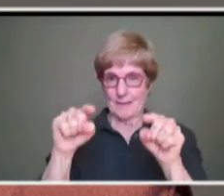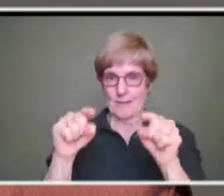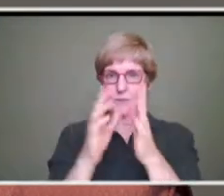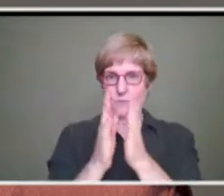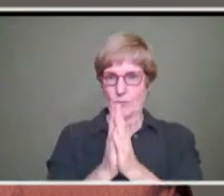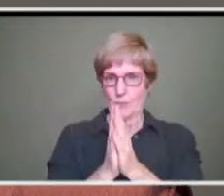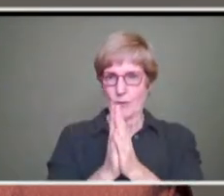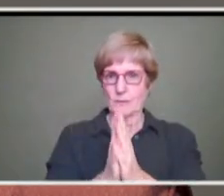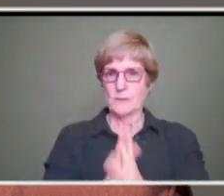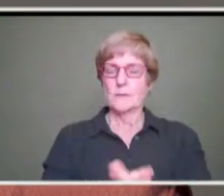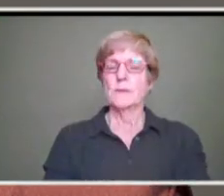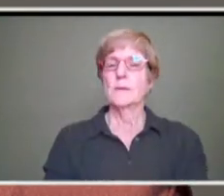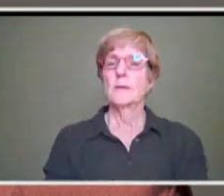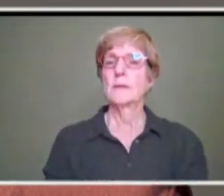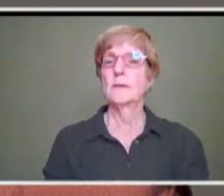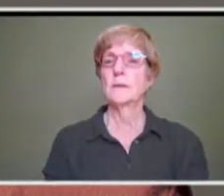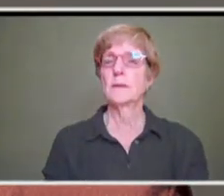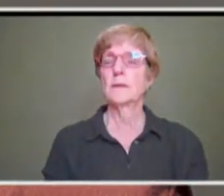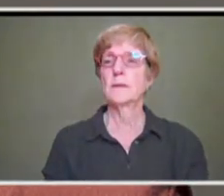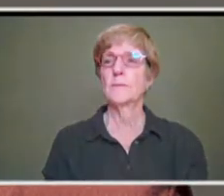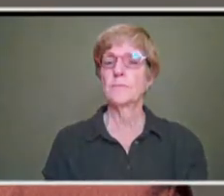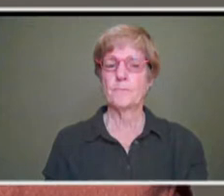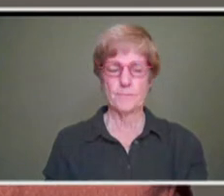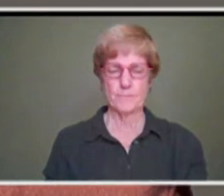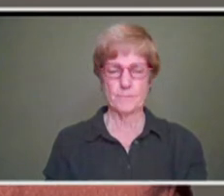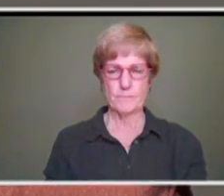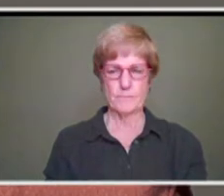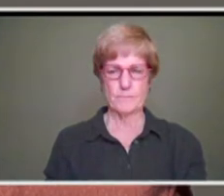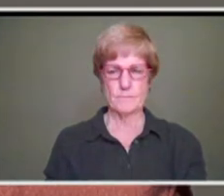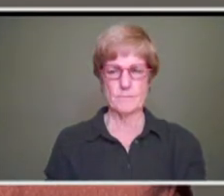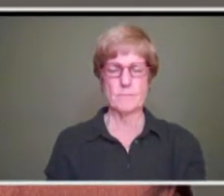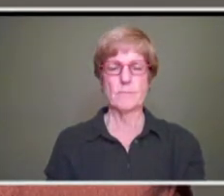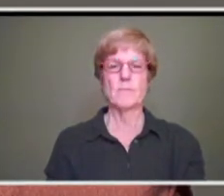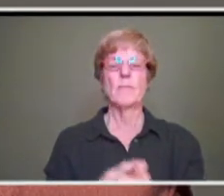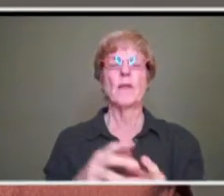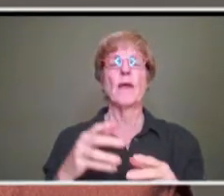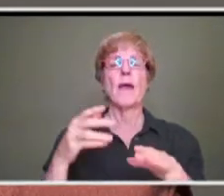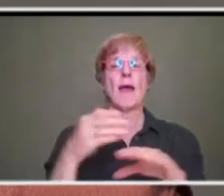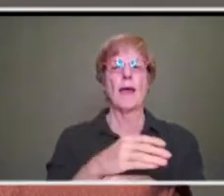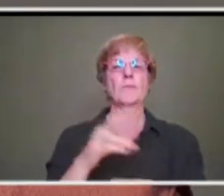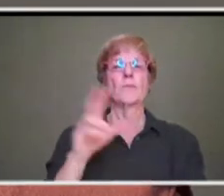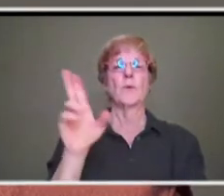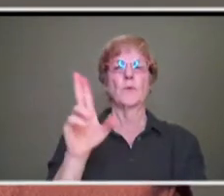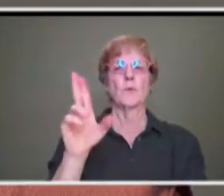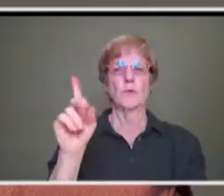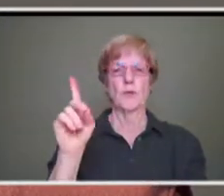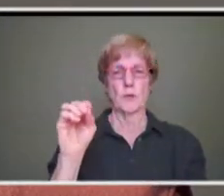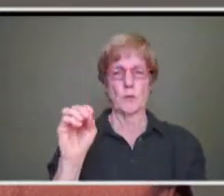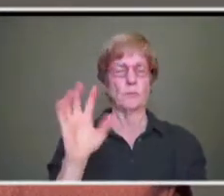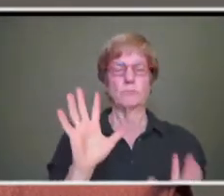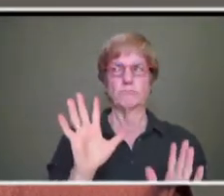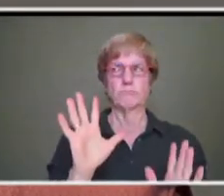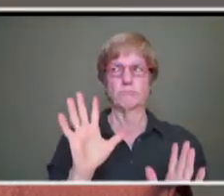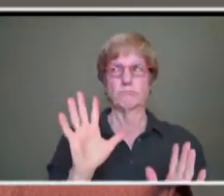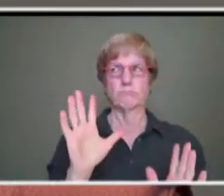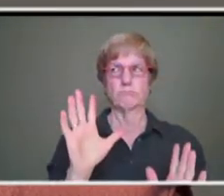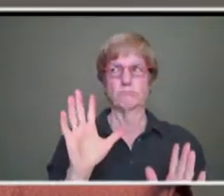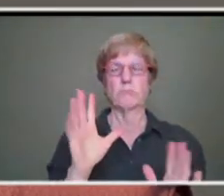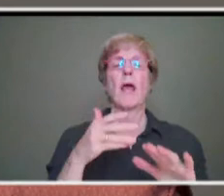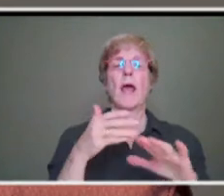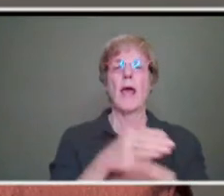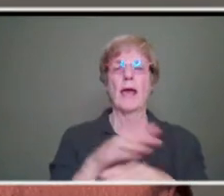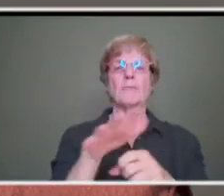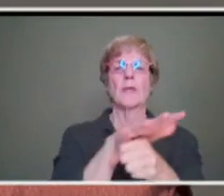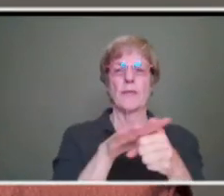um going forward after the Udo or not after the excuse me after the area